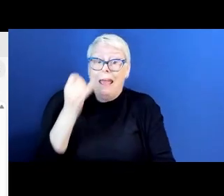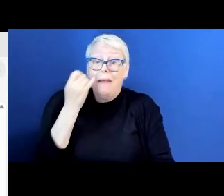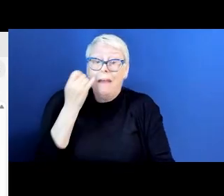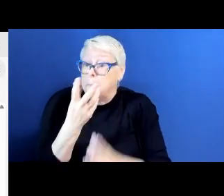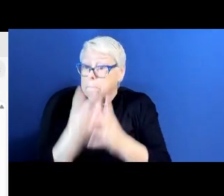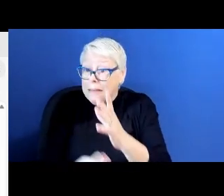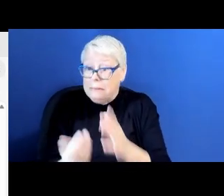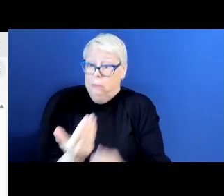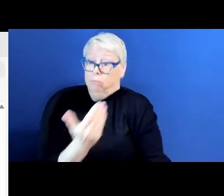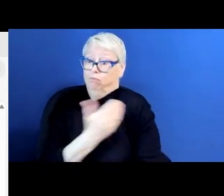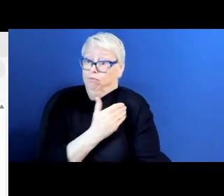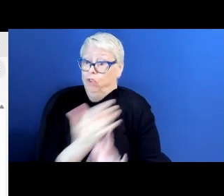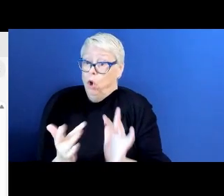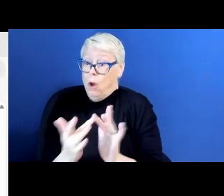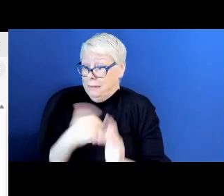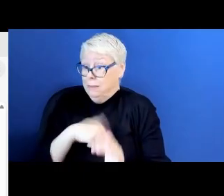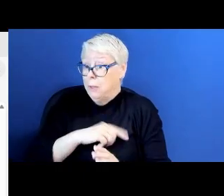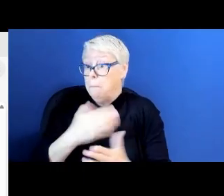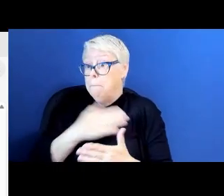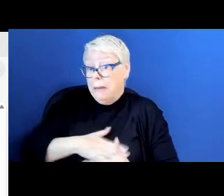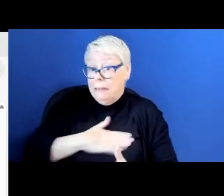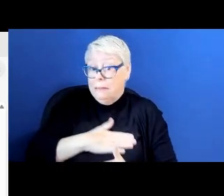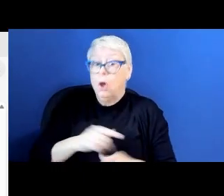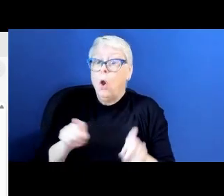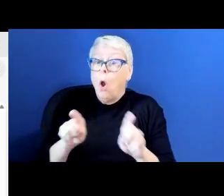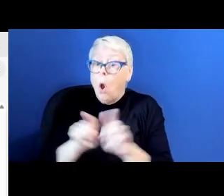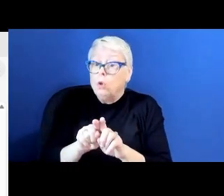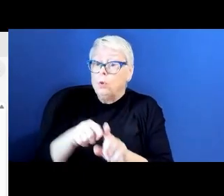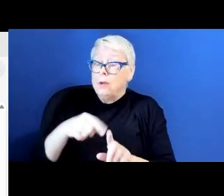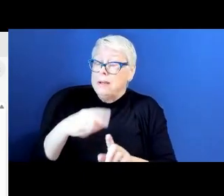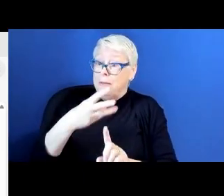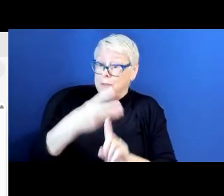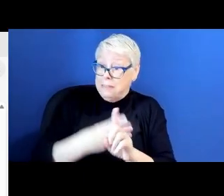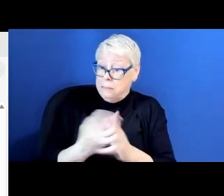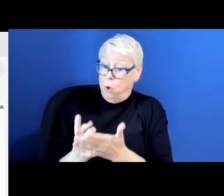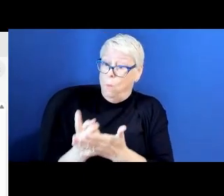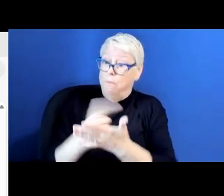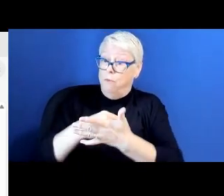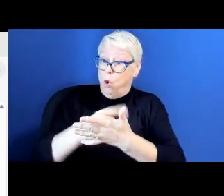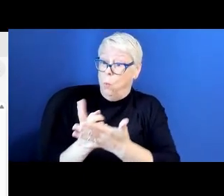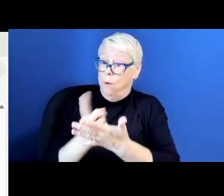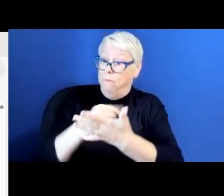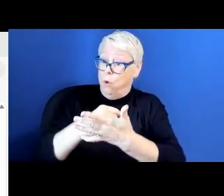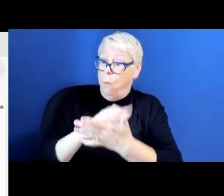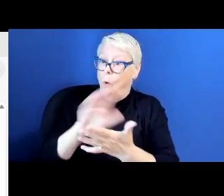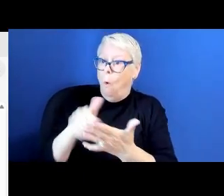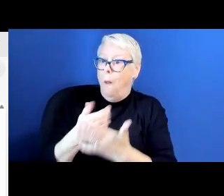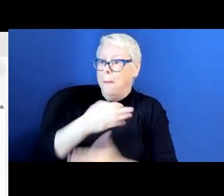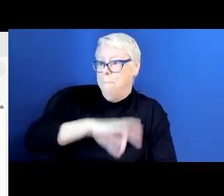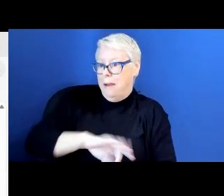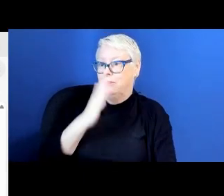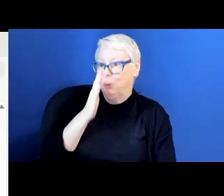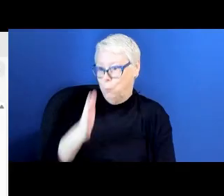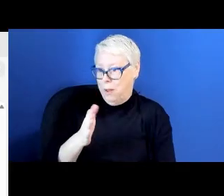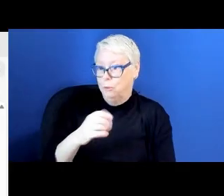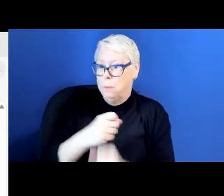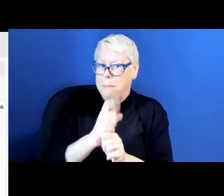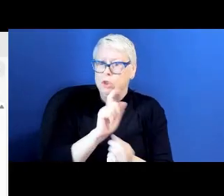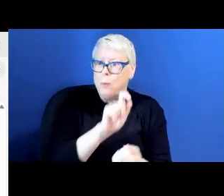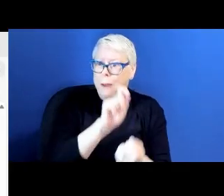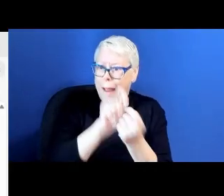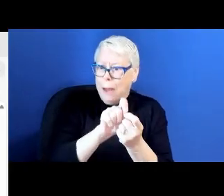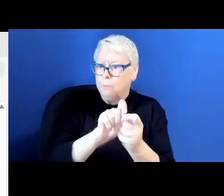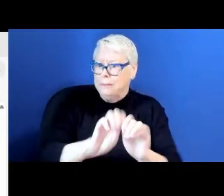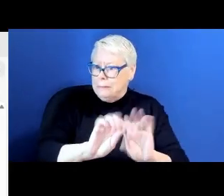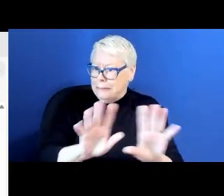all benefits every 6 months to ensure accuracy and availability of all benefits, so